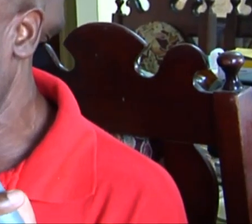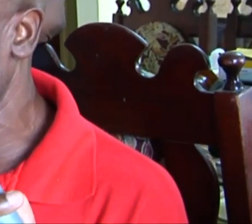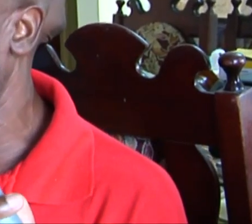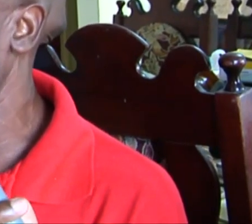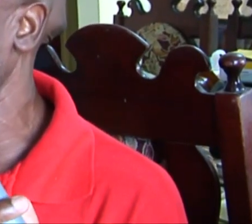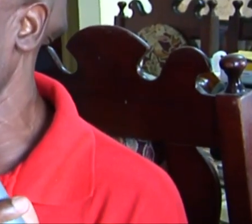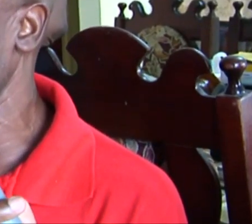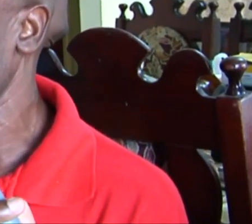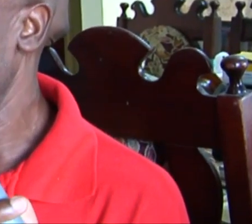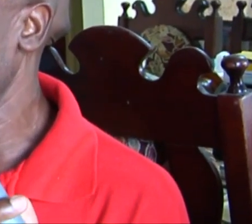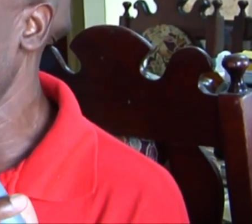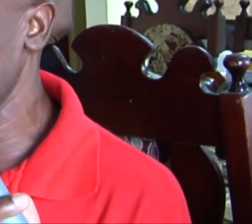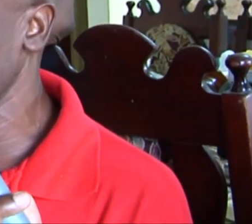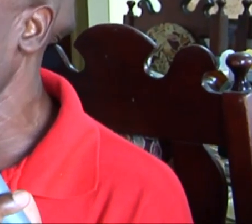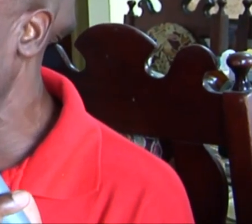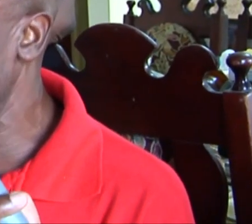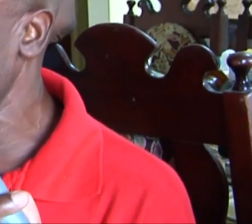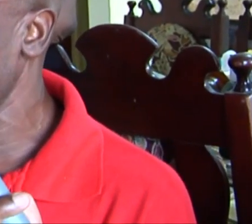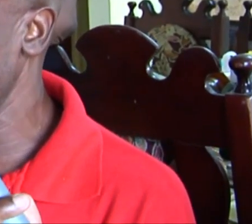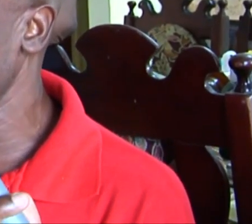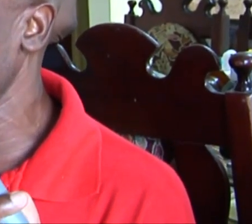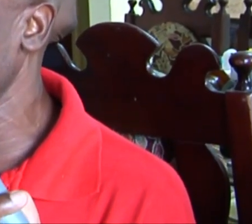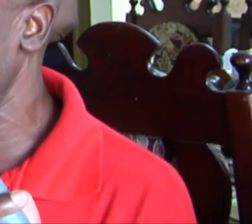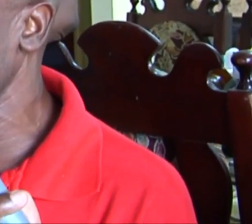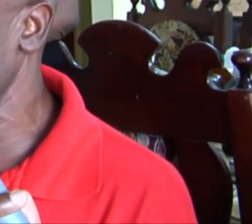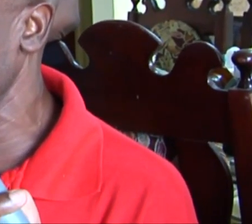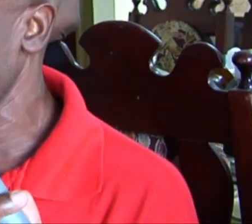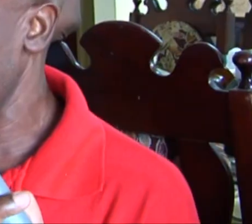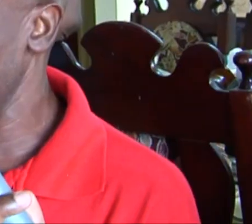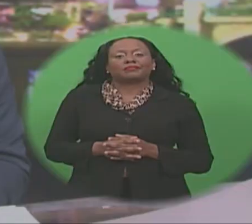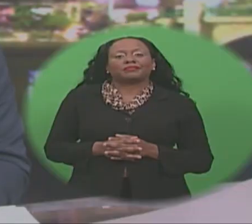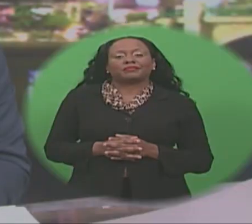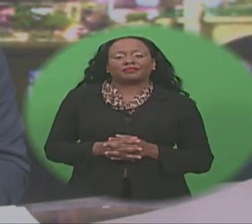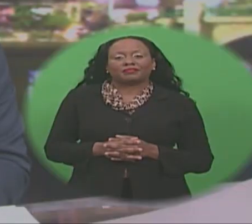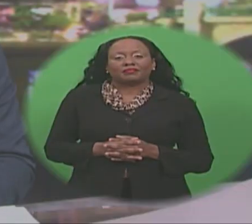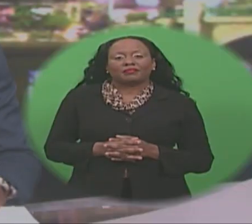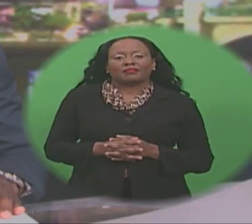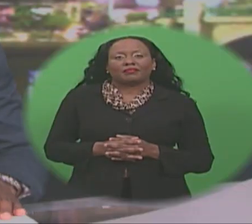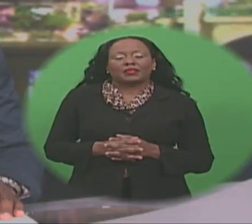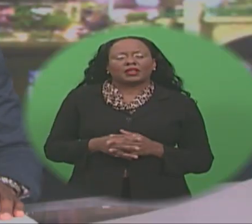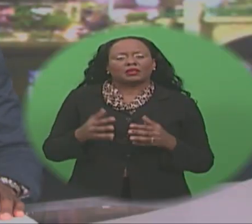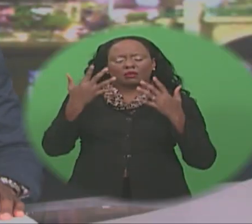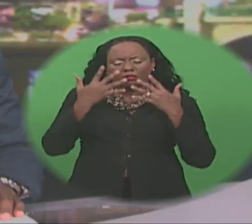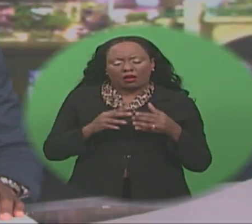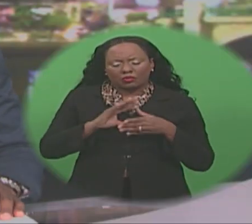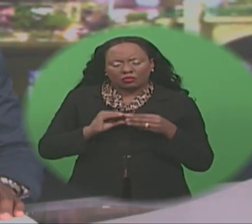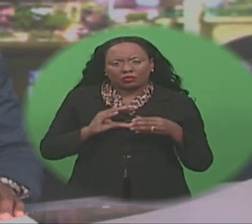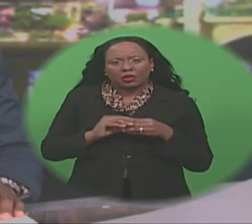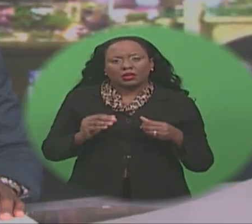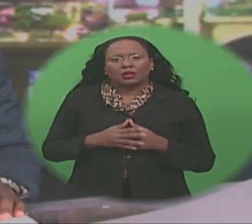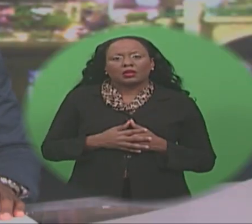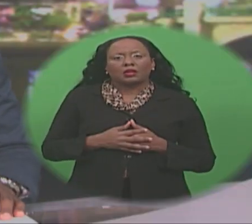of this hamper to you, and I hope it will do you well and bring comfort to you. Pretty sad story now.